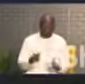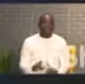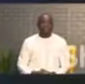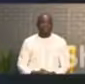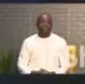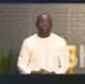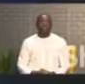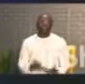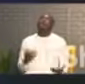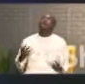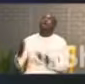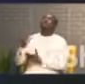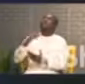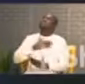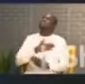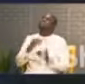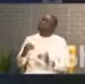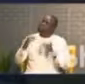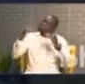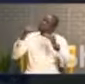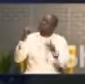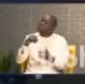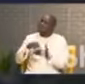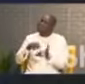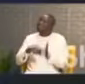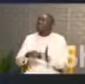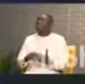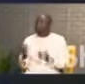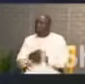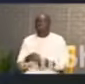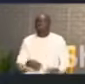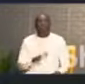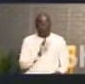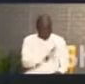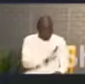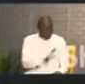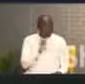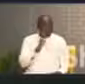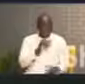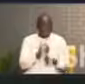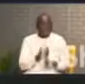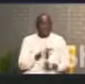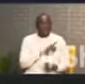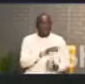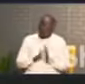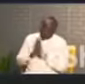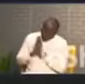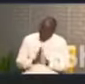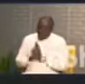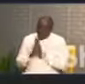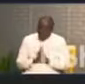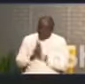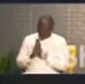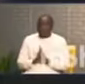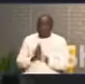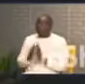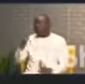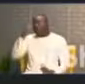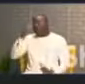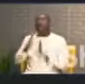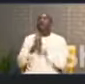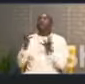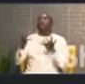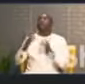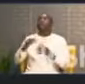Lord, promote me to this office, and he says, it's in your journey. So you may go to the place of prayer and promotion is at your mind. It is